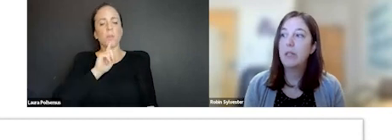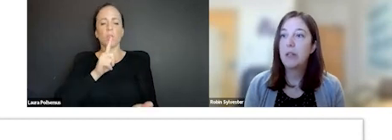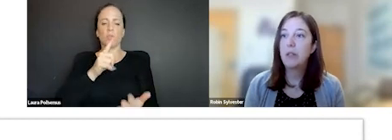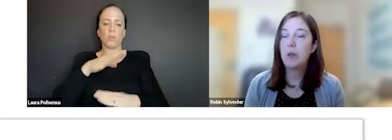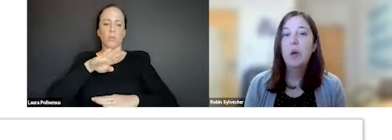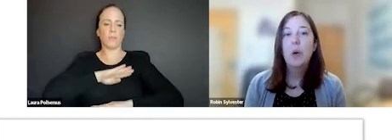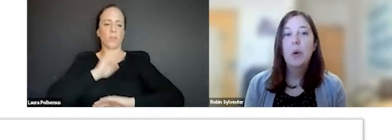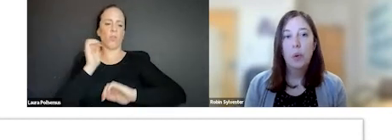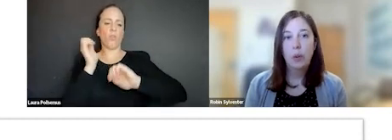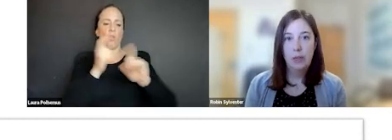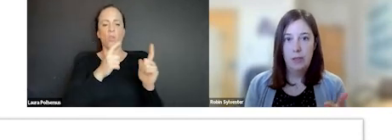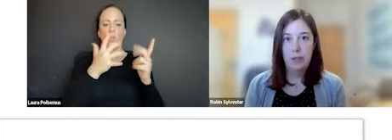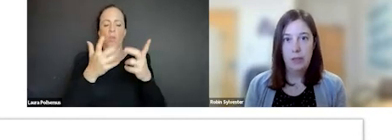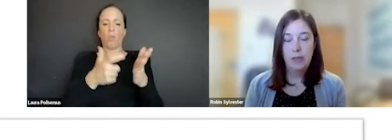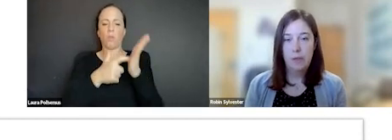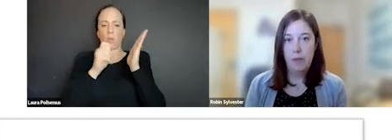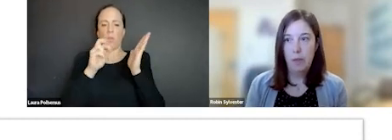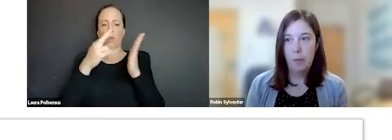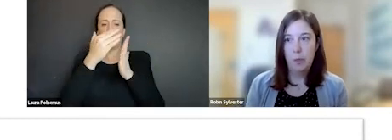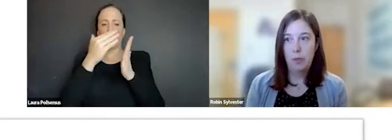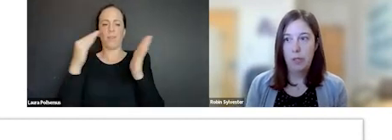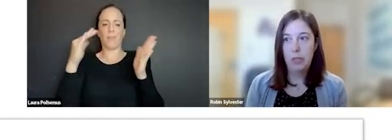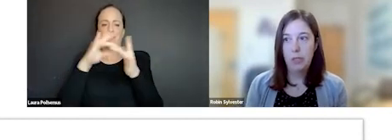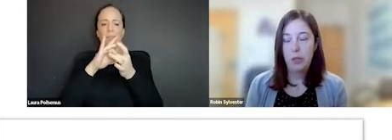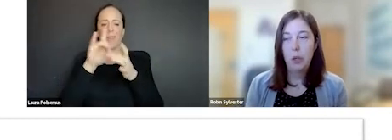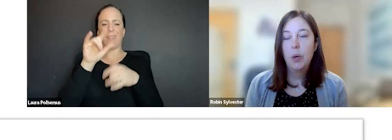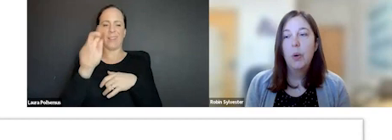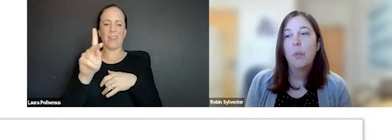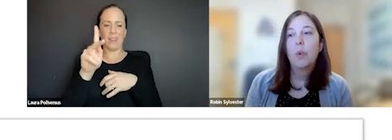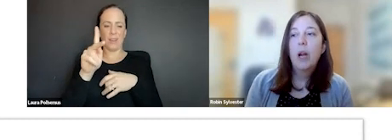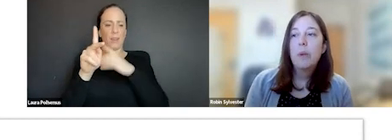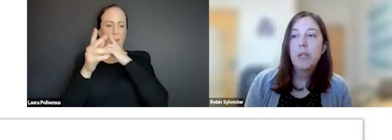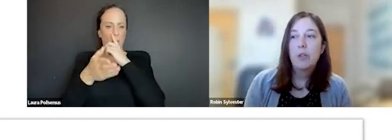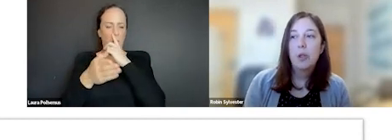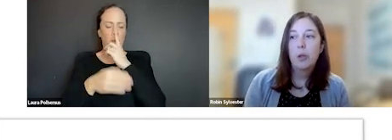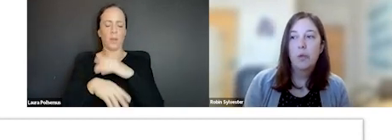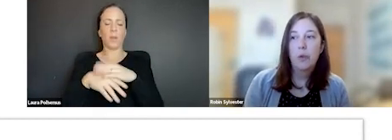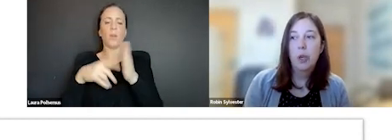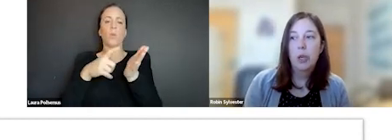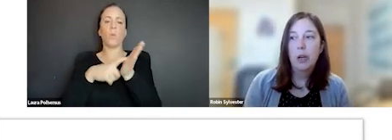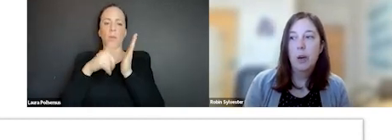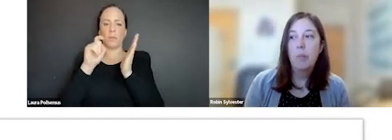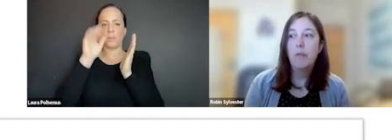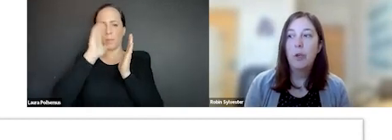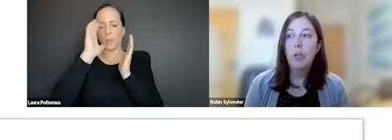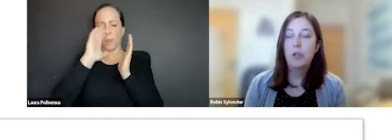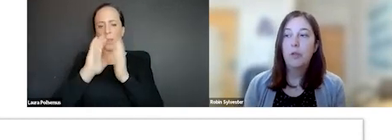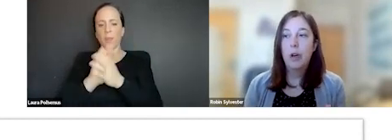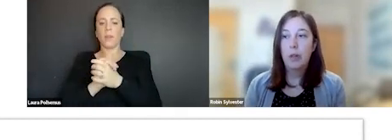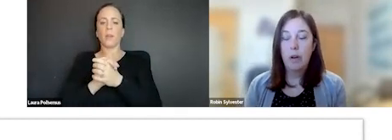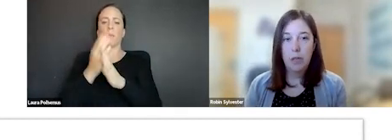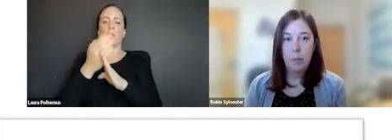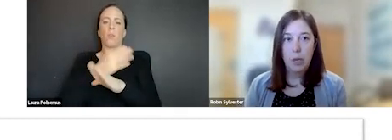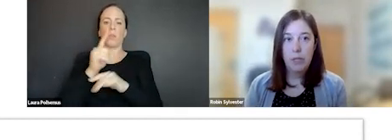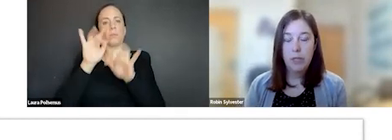written in the text or linked in the text of the funding opportunity. Requirements that you should look for before you get too